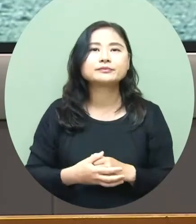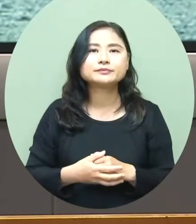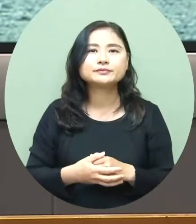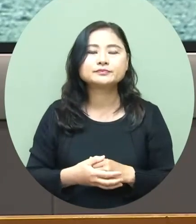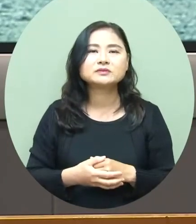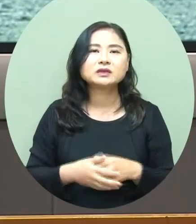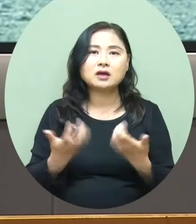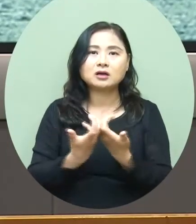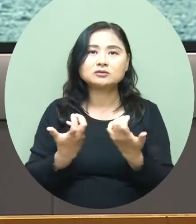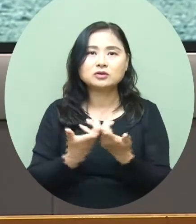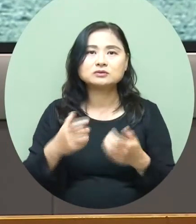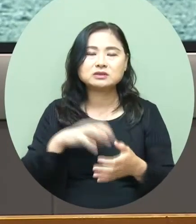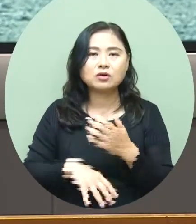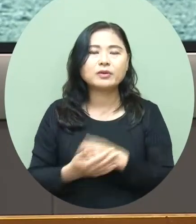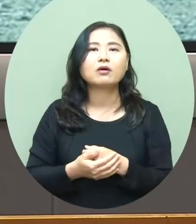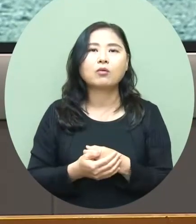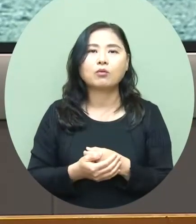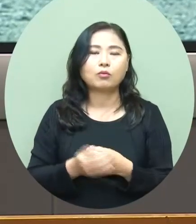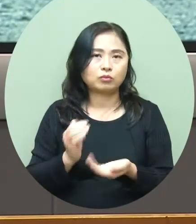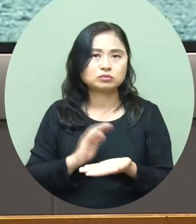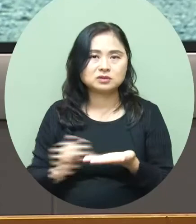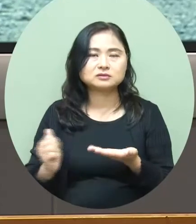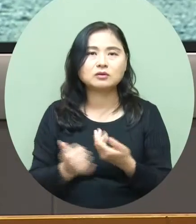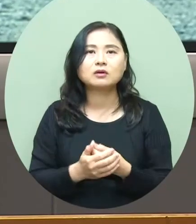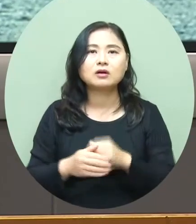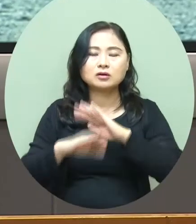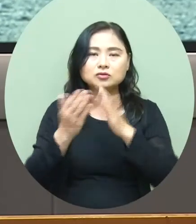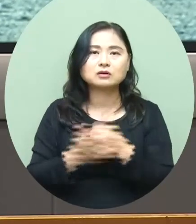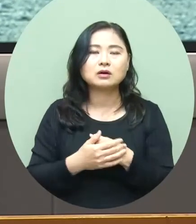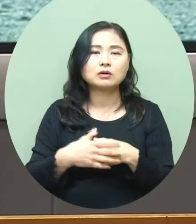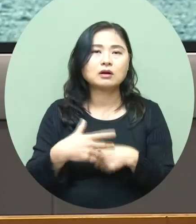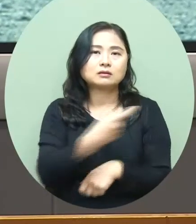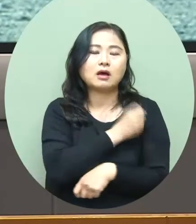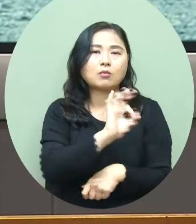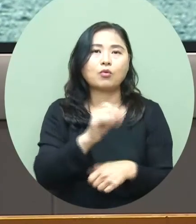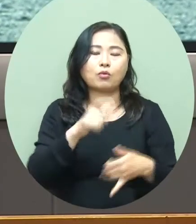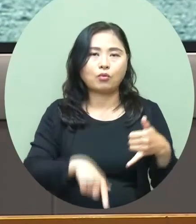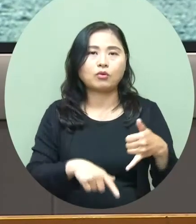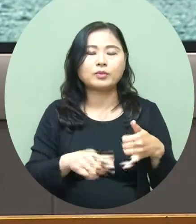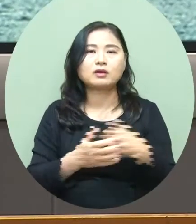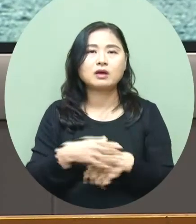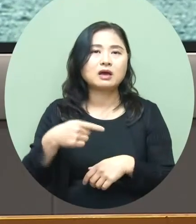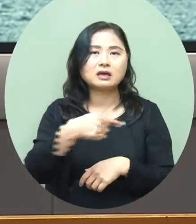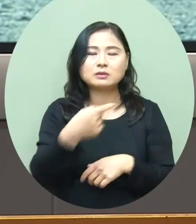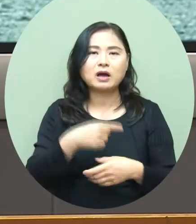authority so we could do a more detailed analysis. But then the figures themselves are self-explanatory.